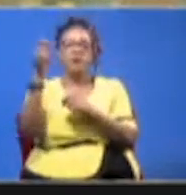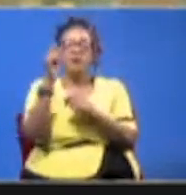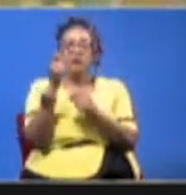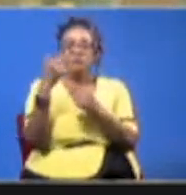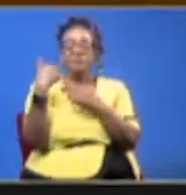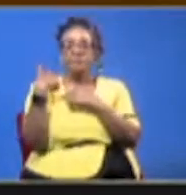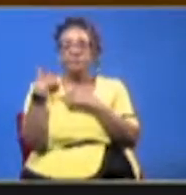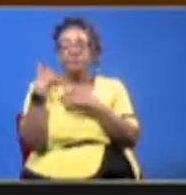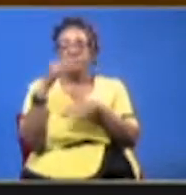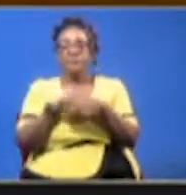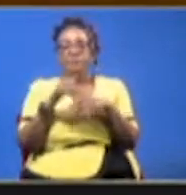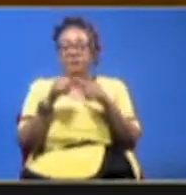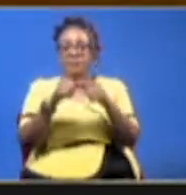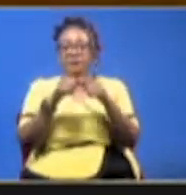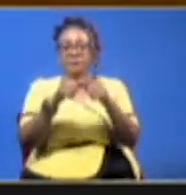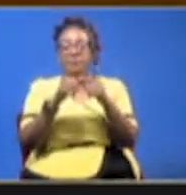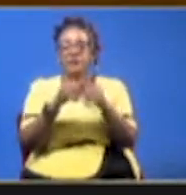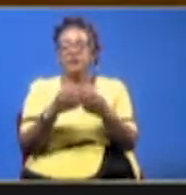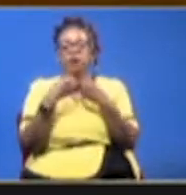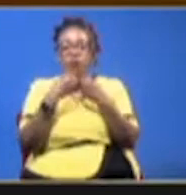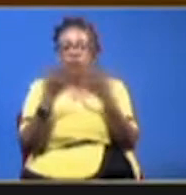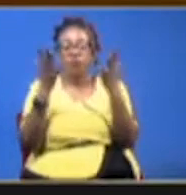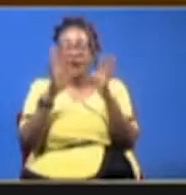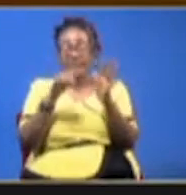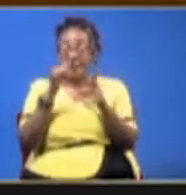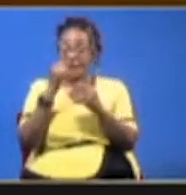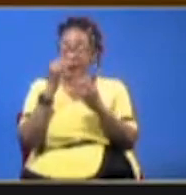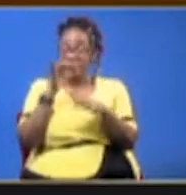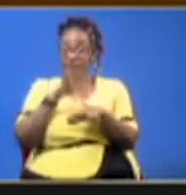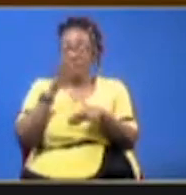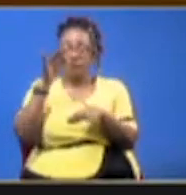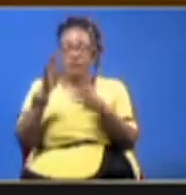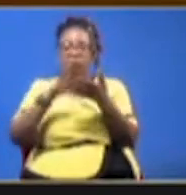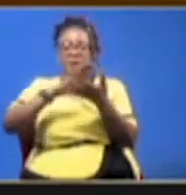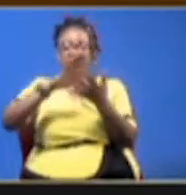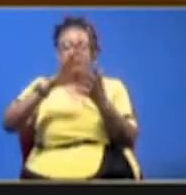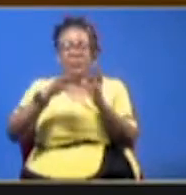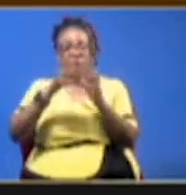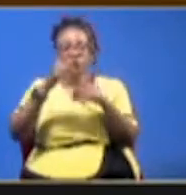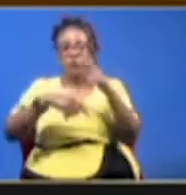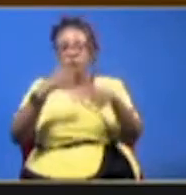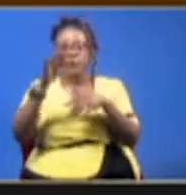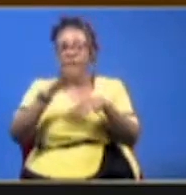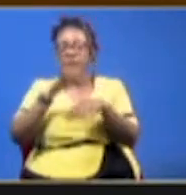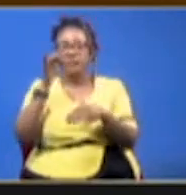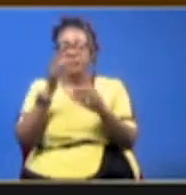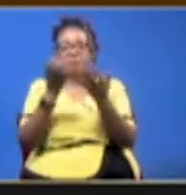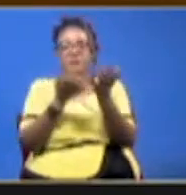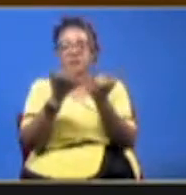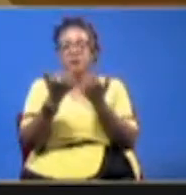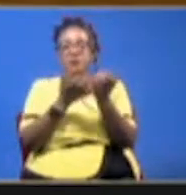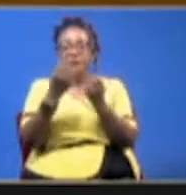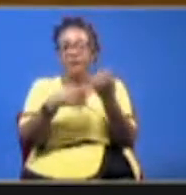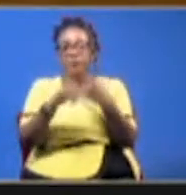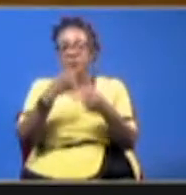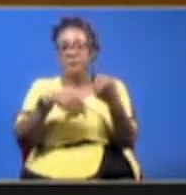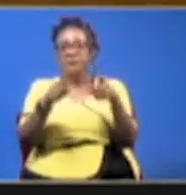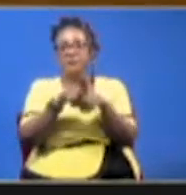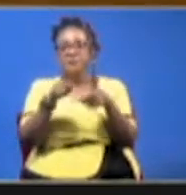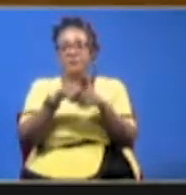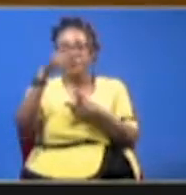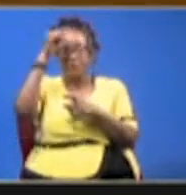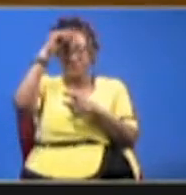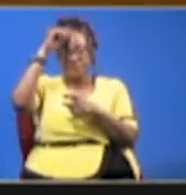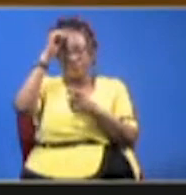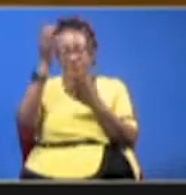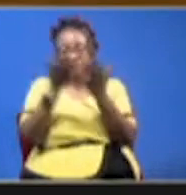on sustainability disclosures as the effects of climate continue to affect business performances as well as government service